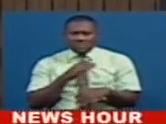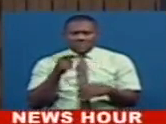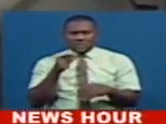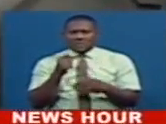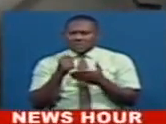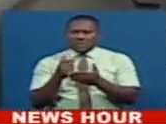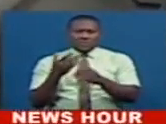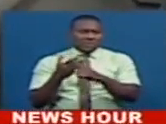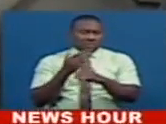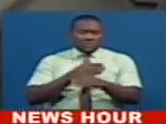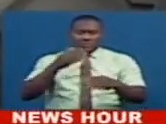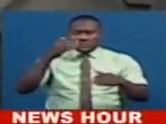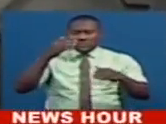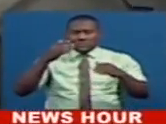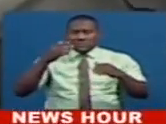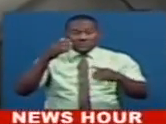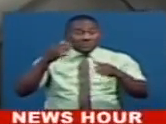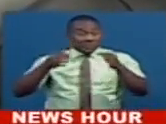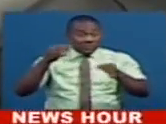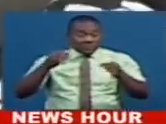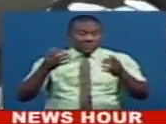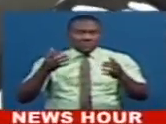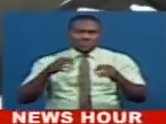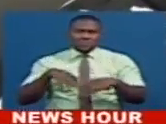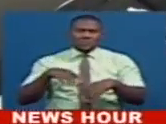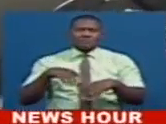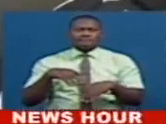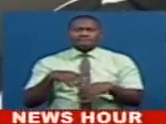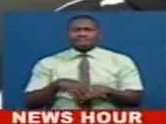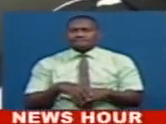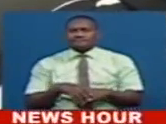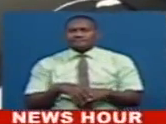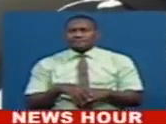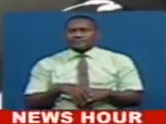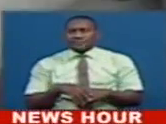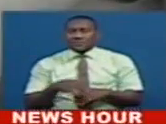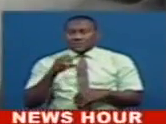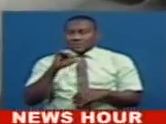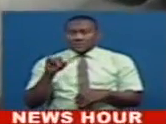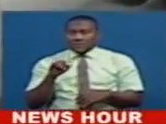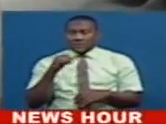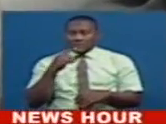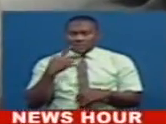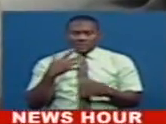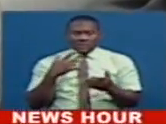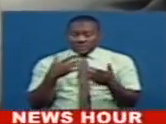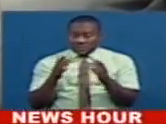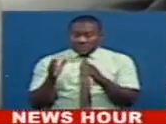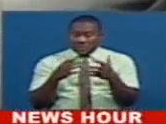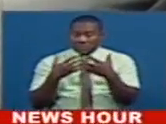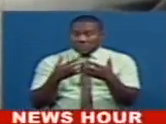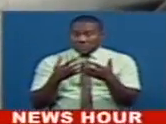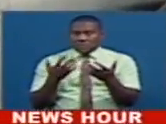justice delivery. The Chief Justice, Her Ladyship Justice Sophia Kufu, said the criminal justice case tracking